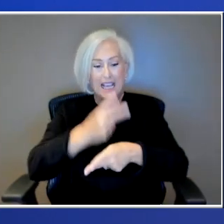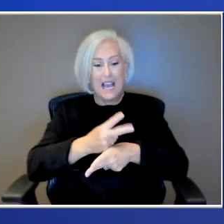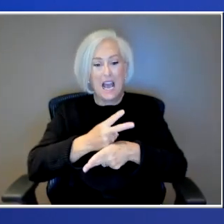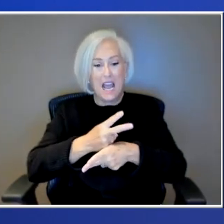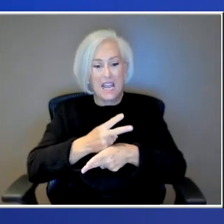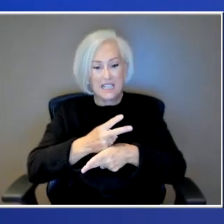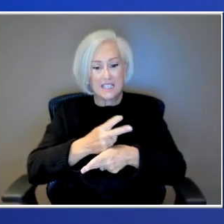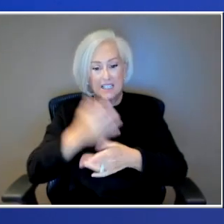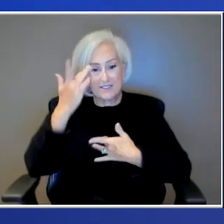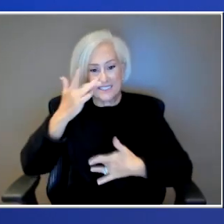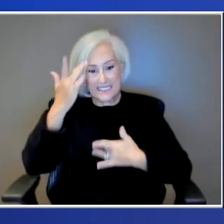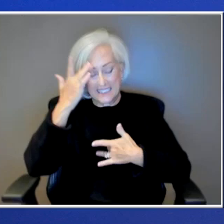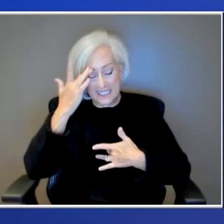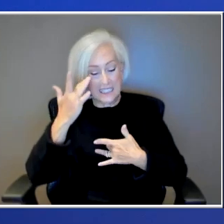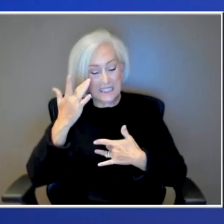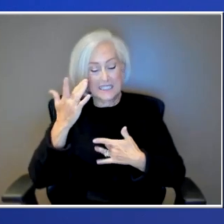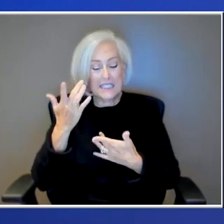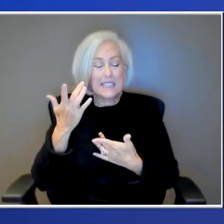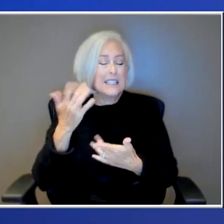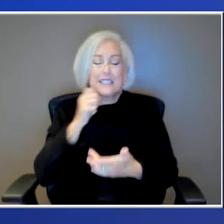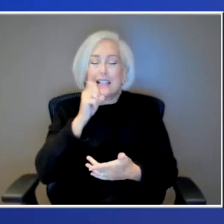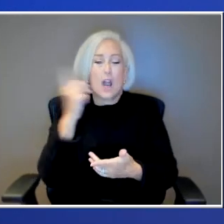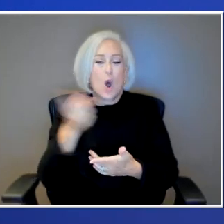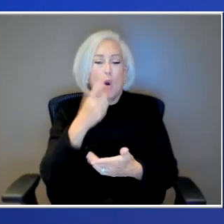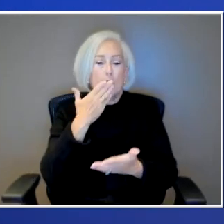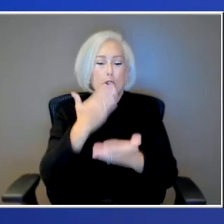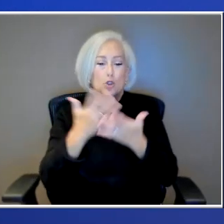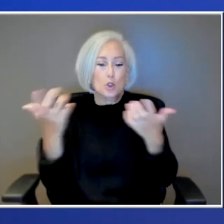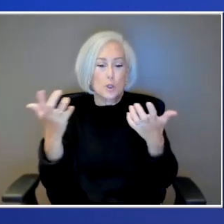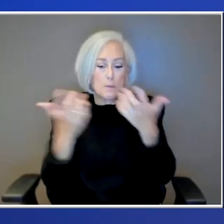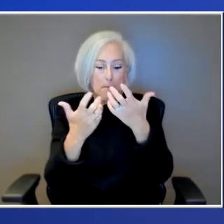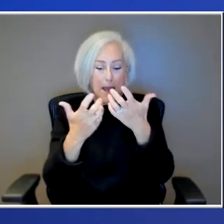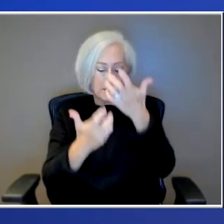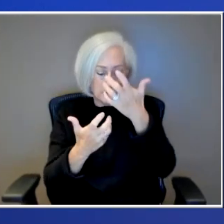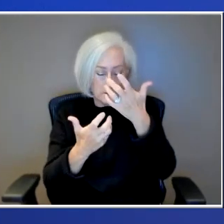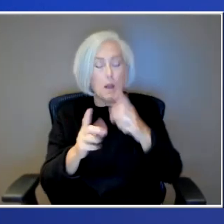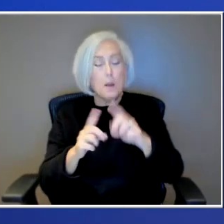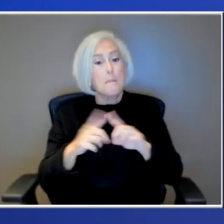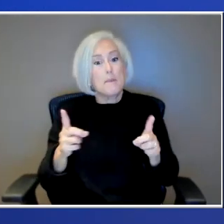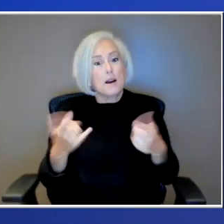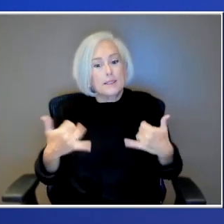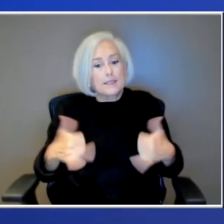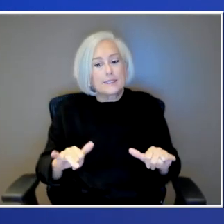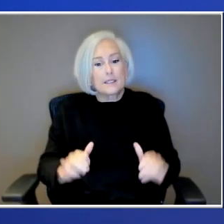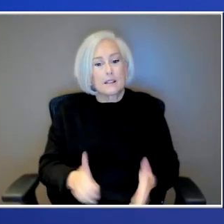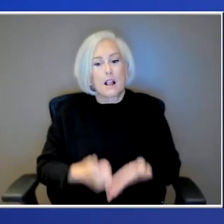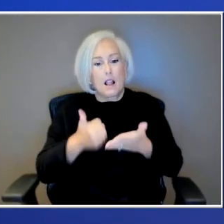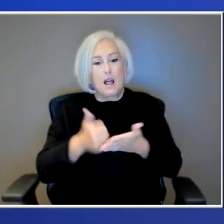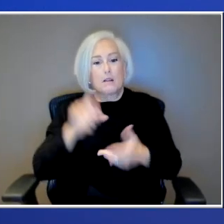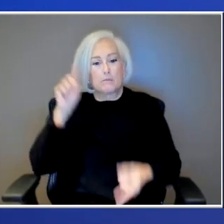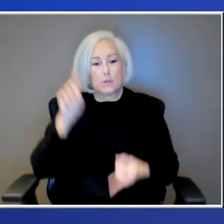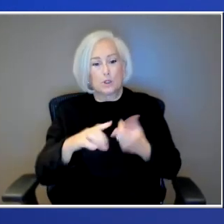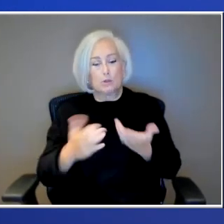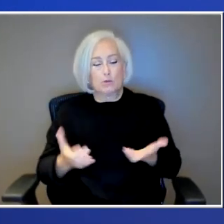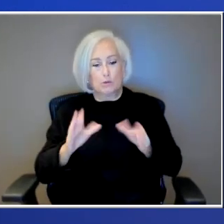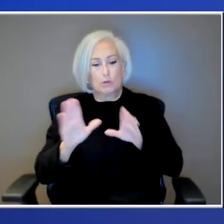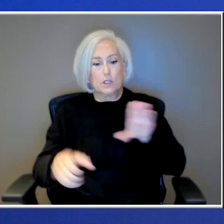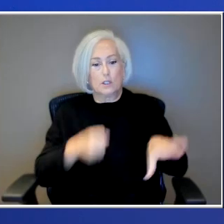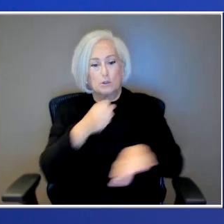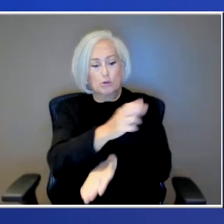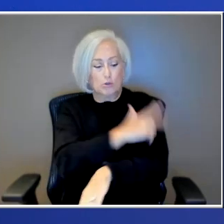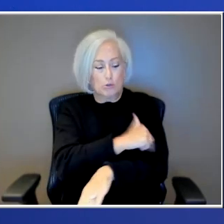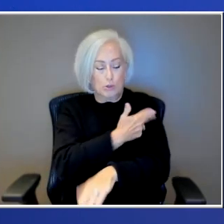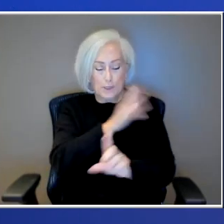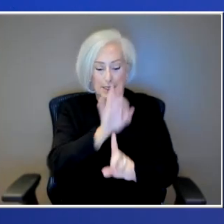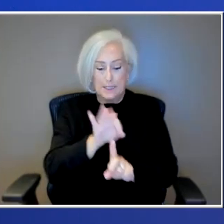disease, hospitalization, from other outcomes as well, and even especially from any influenza infection. As far as